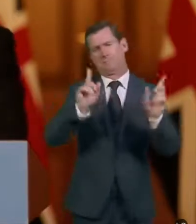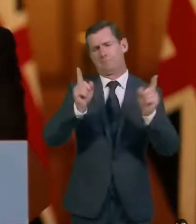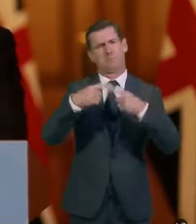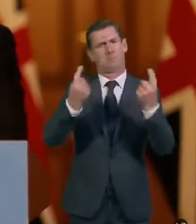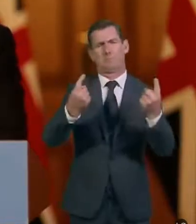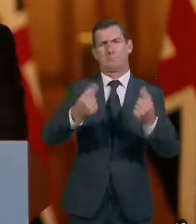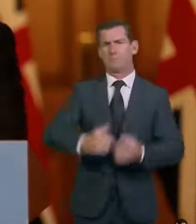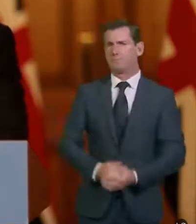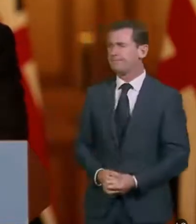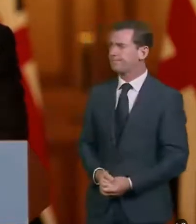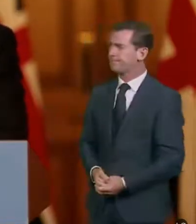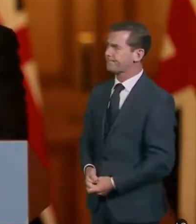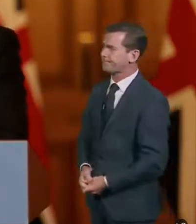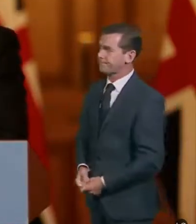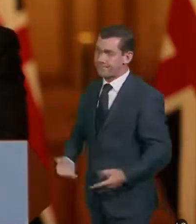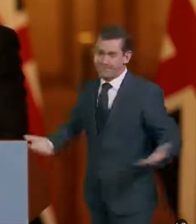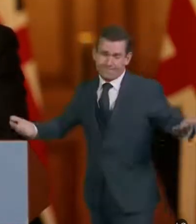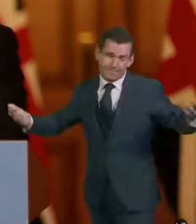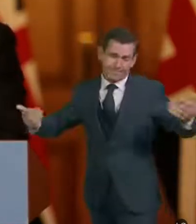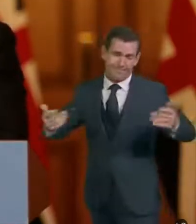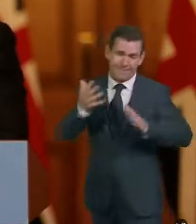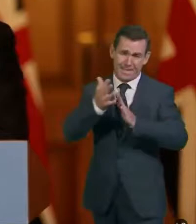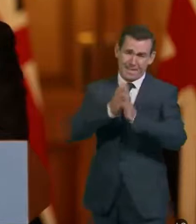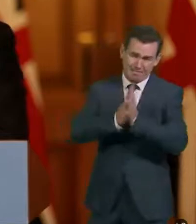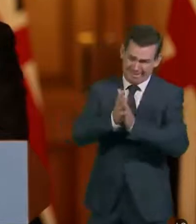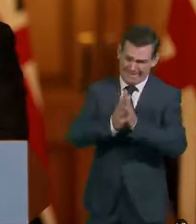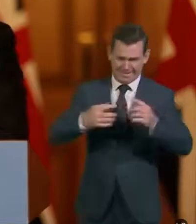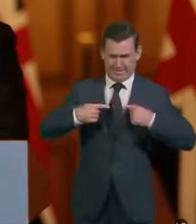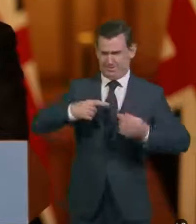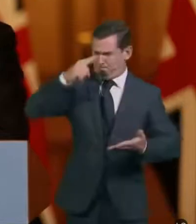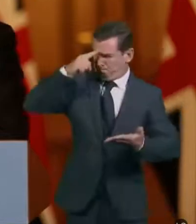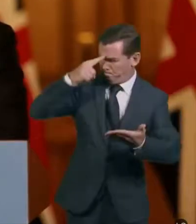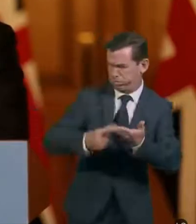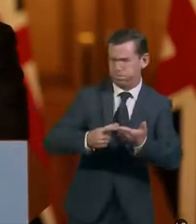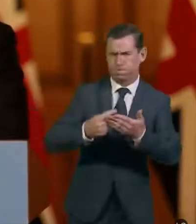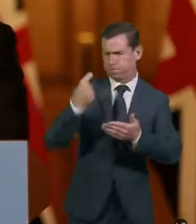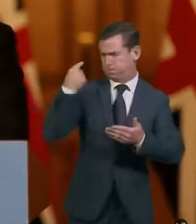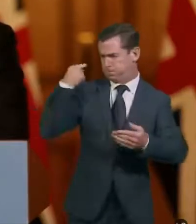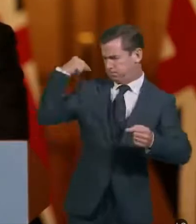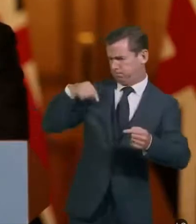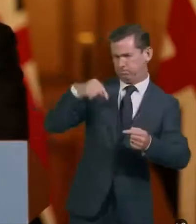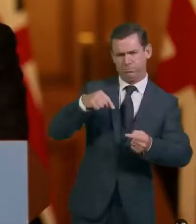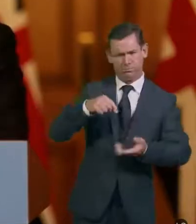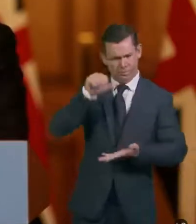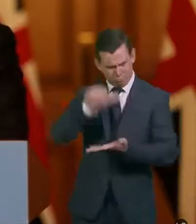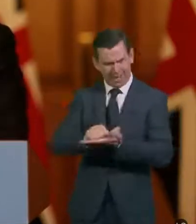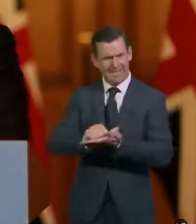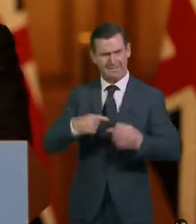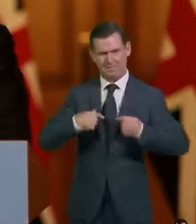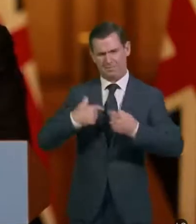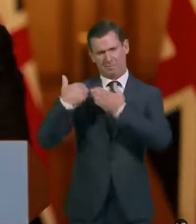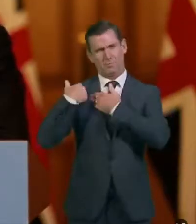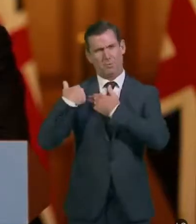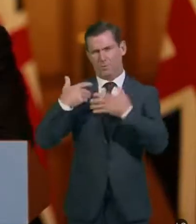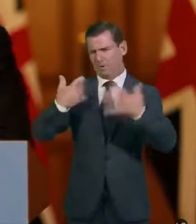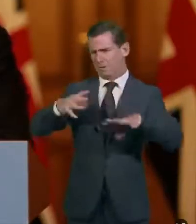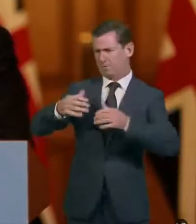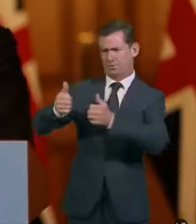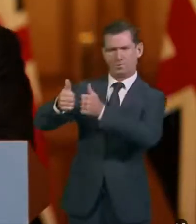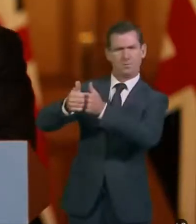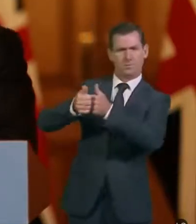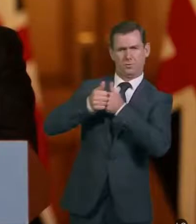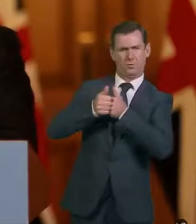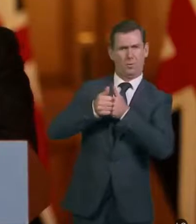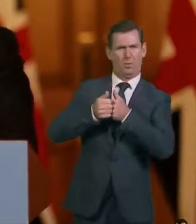taking action is the right and responsible thing to do, and it is backed up by significant support for areas on very high